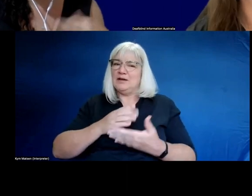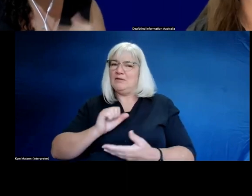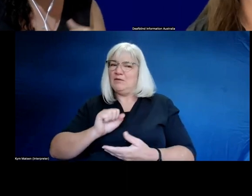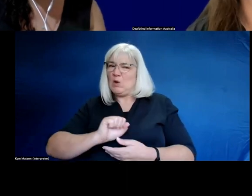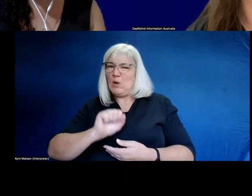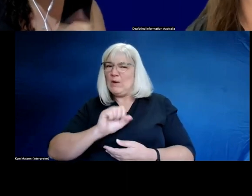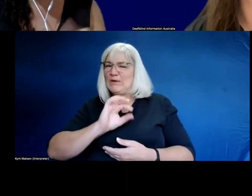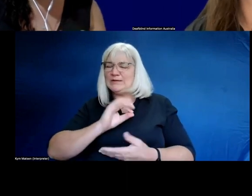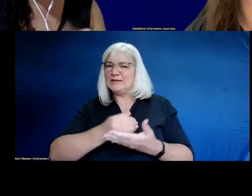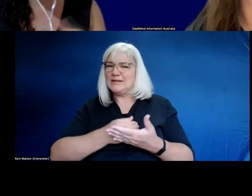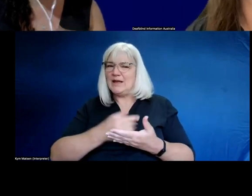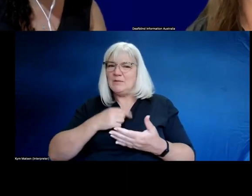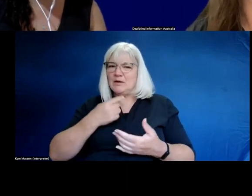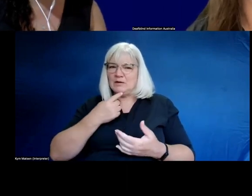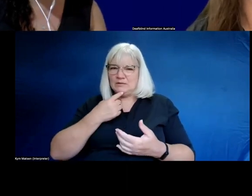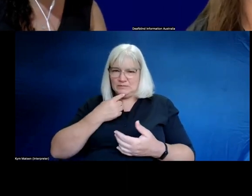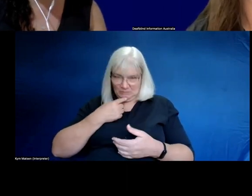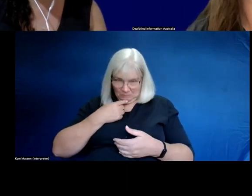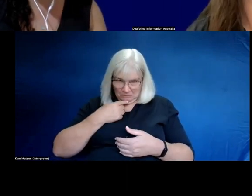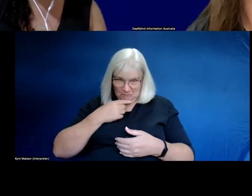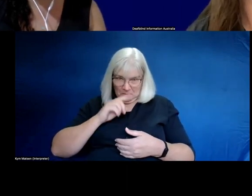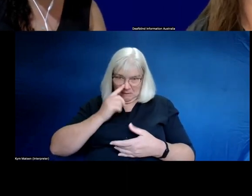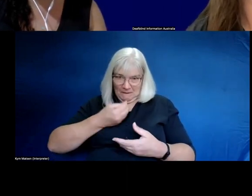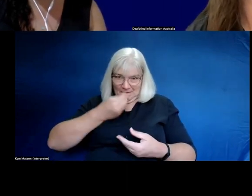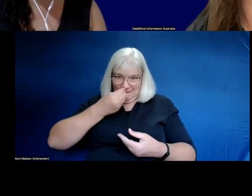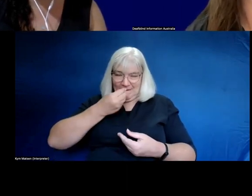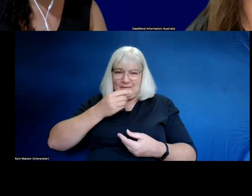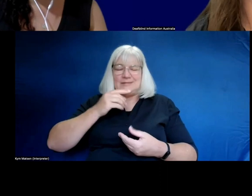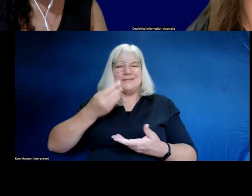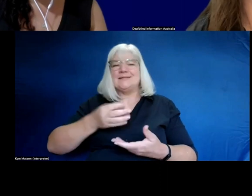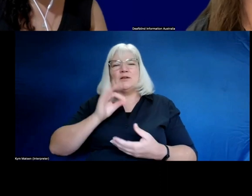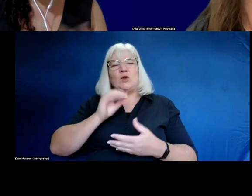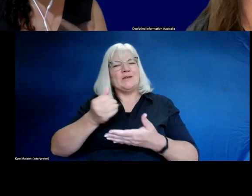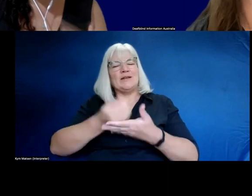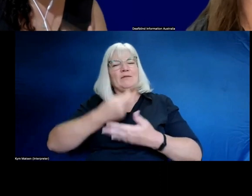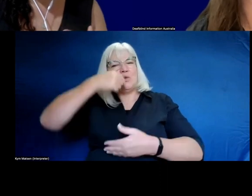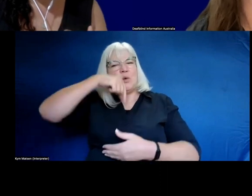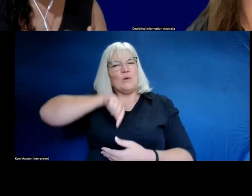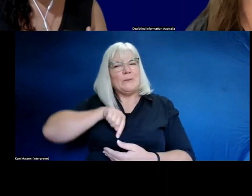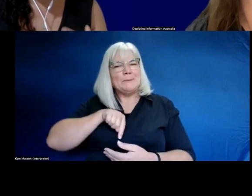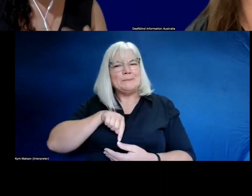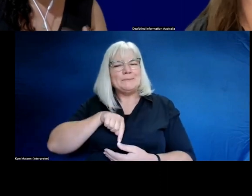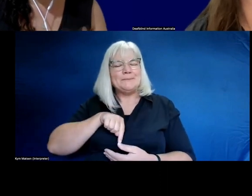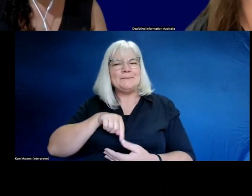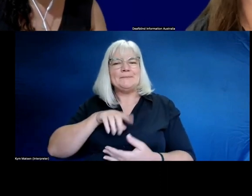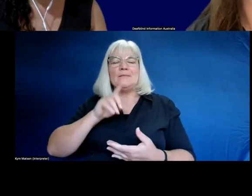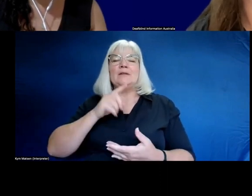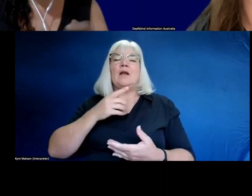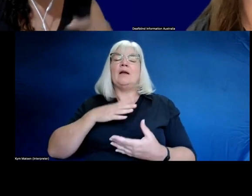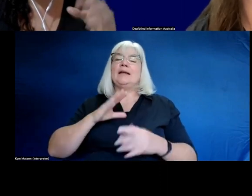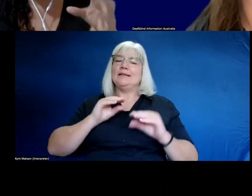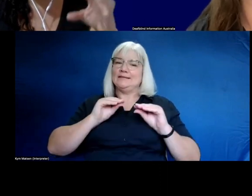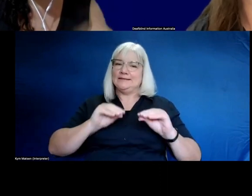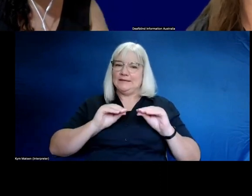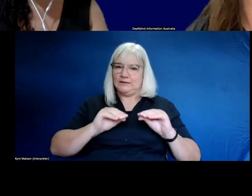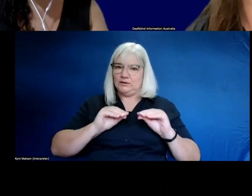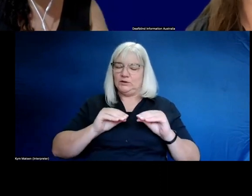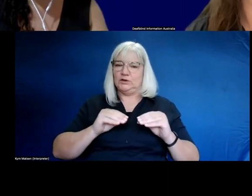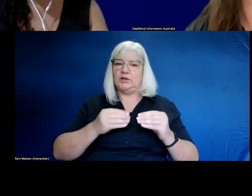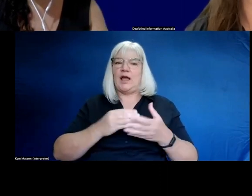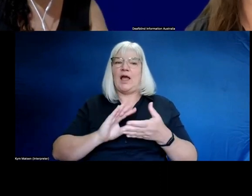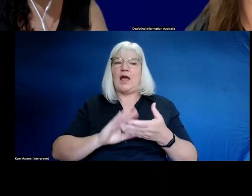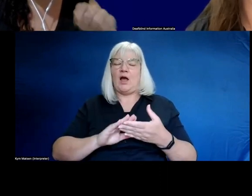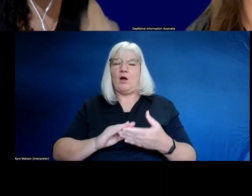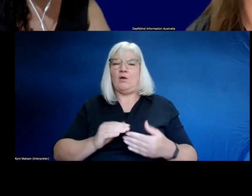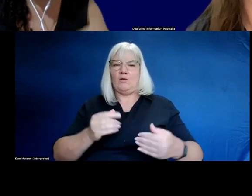chin tucks and she can't protect her airway when she swallows as well. So with Zoe, it's about teaching her the steps of orientating